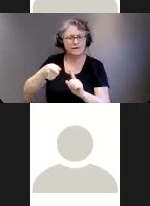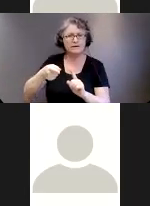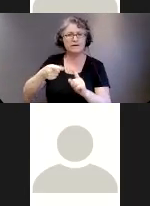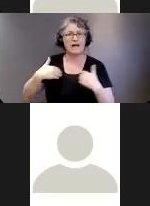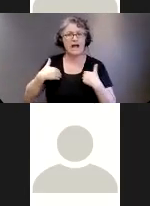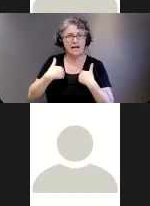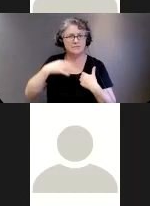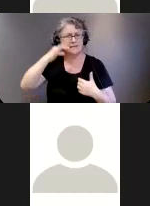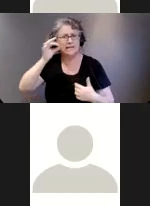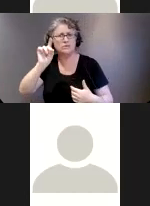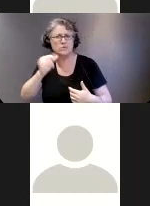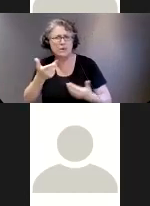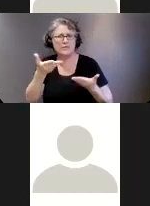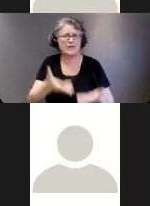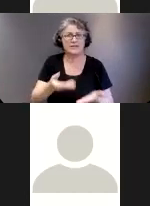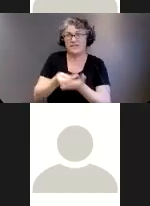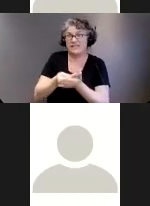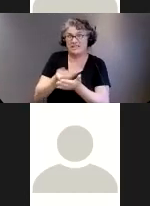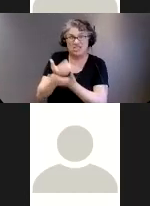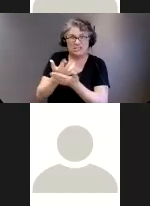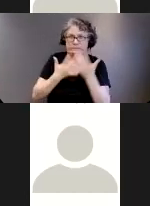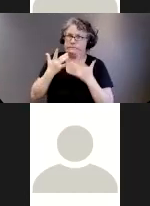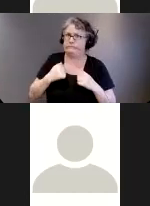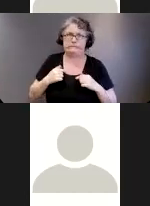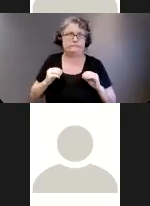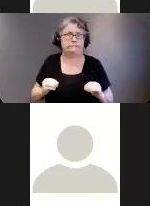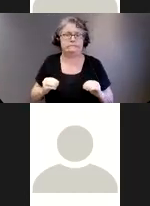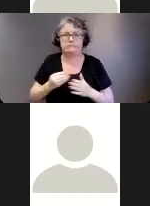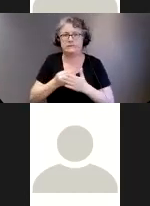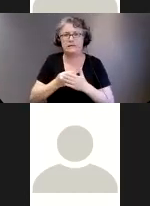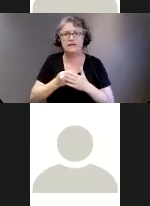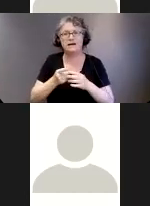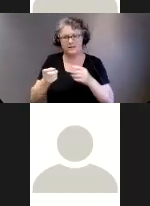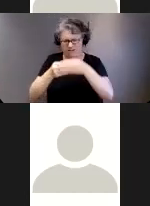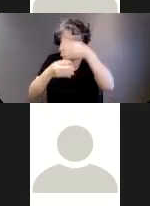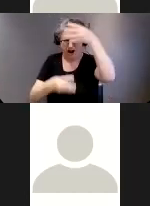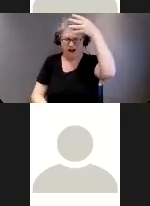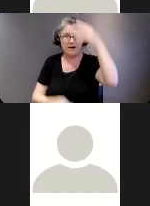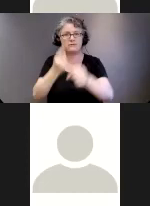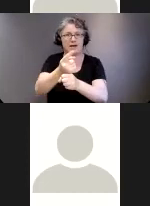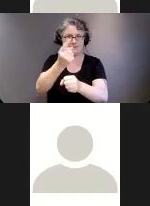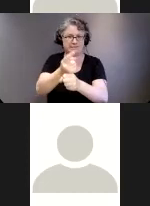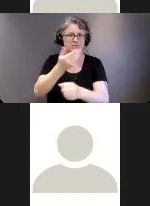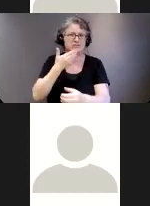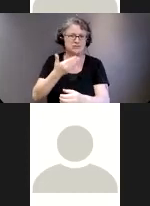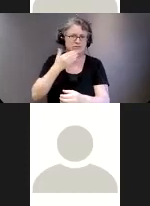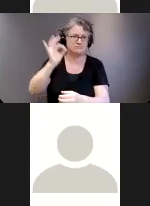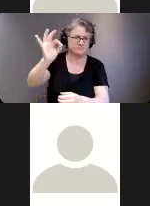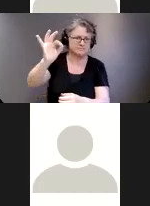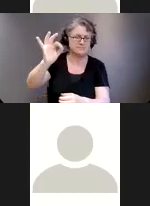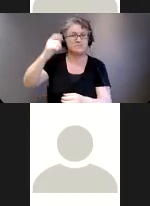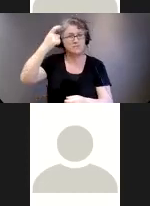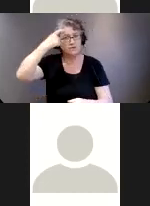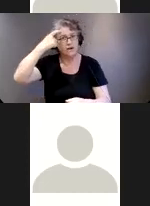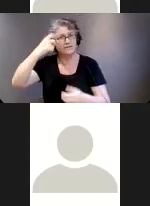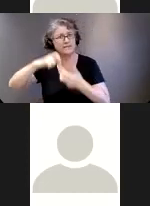animals, cats and dogs, financial resources. You guys have all sorts of great ideas. To mention cognitive